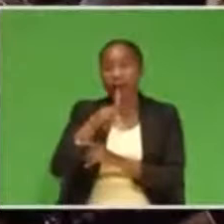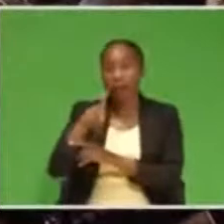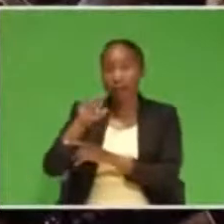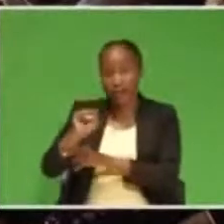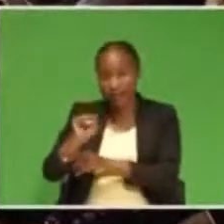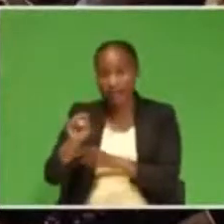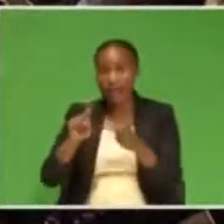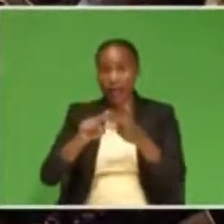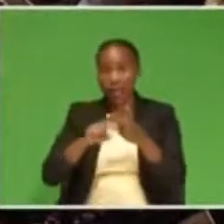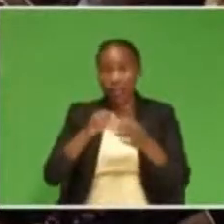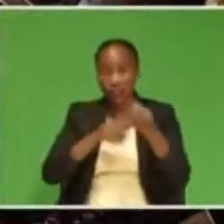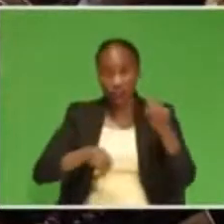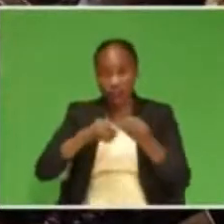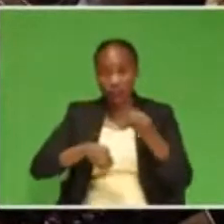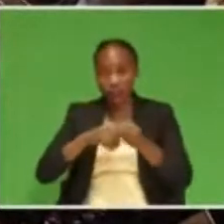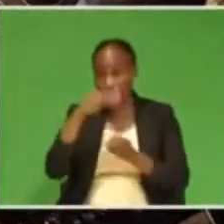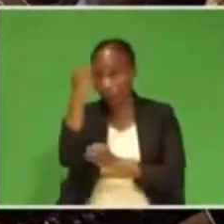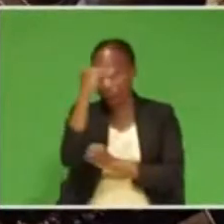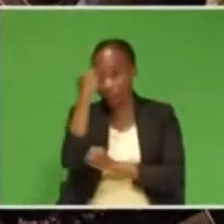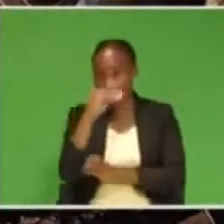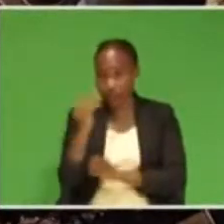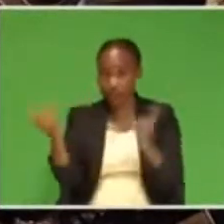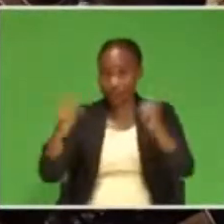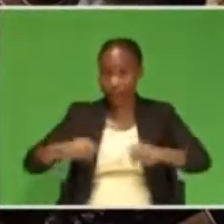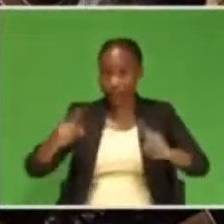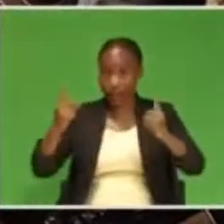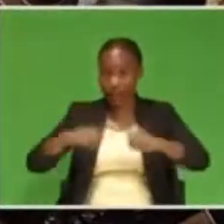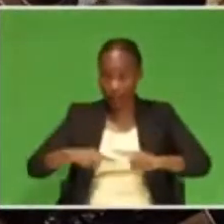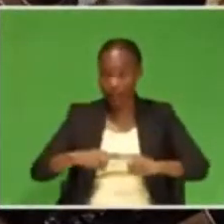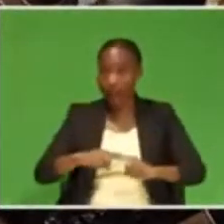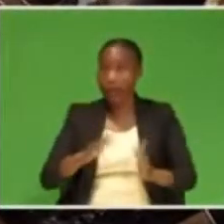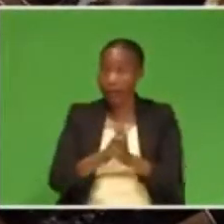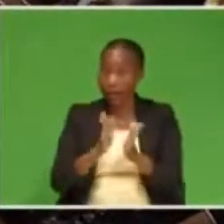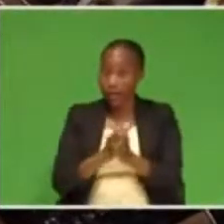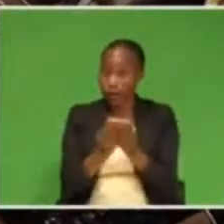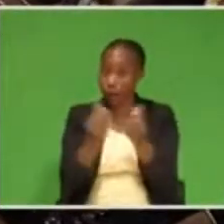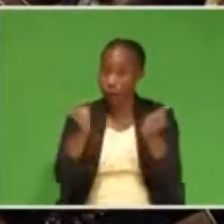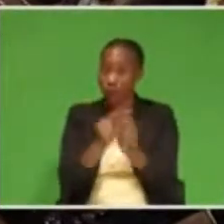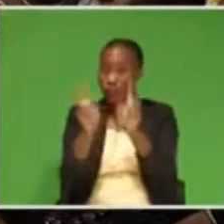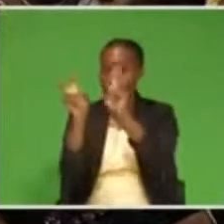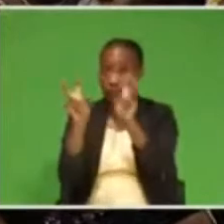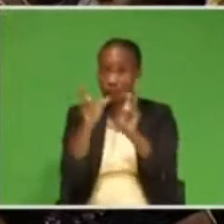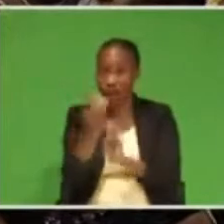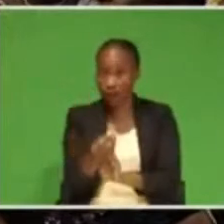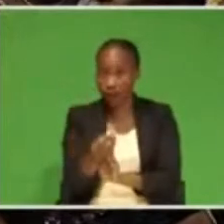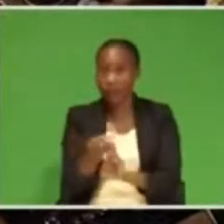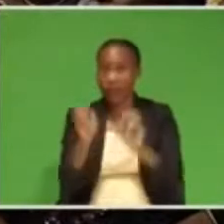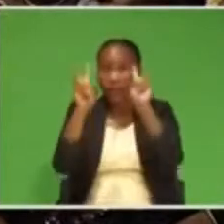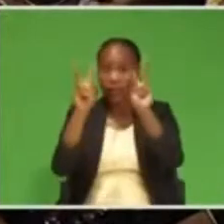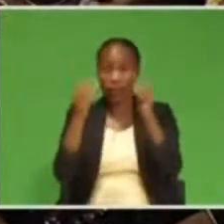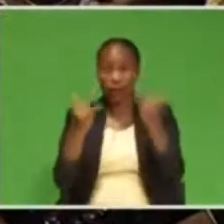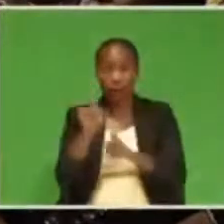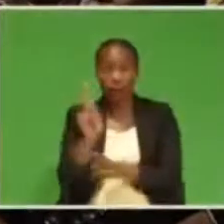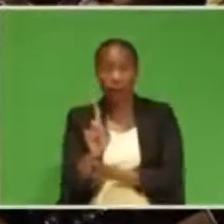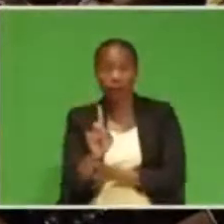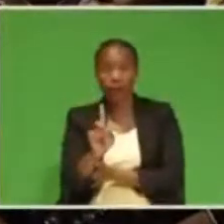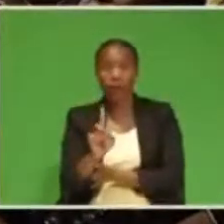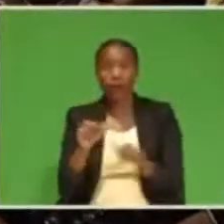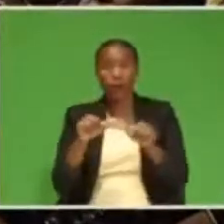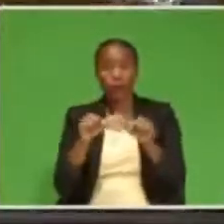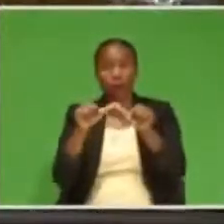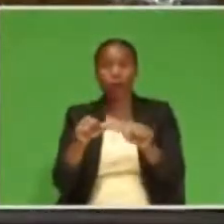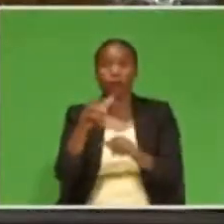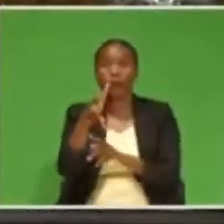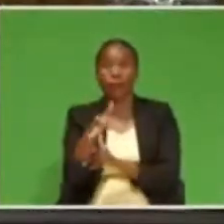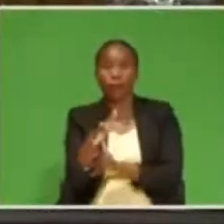of police came in and dealt with the issues. The issue is now we will